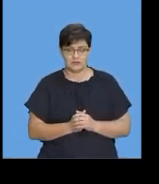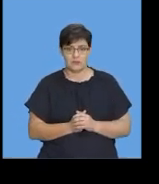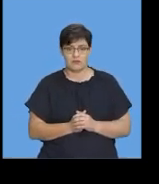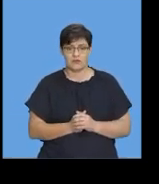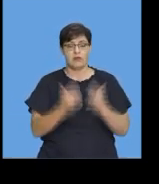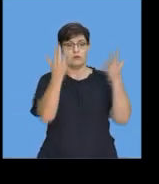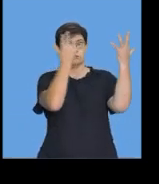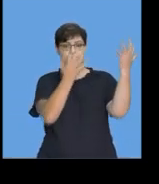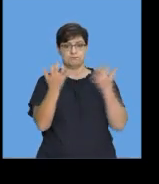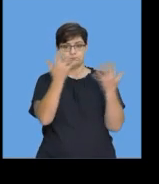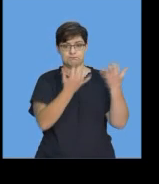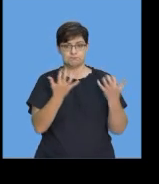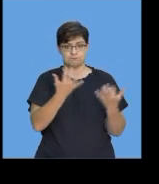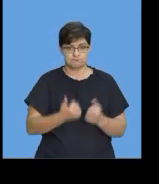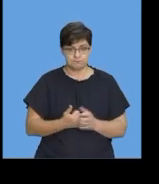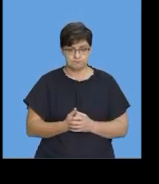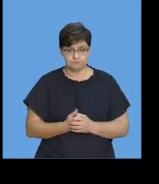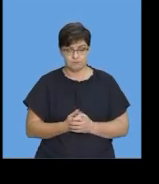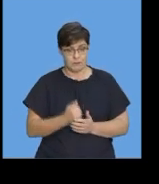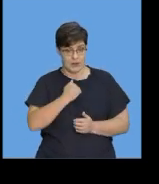in terms of my calculation,